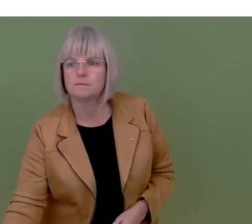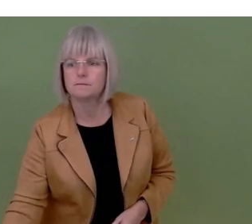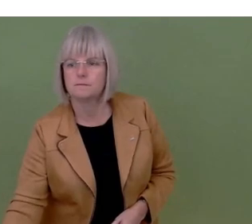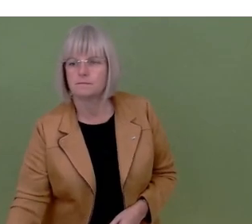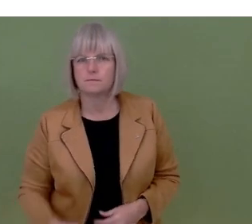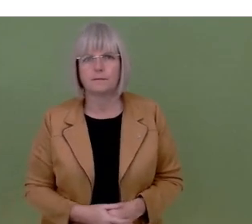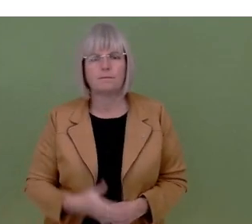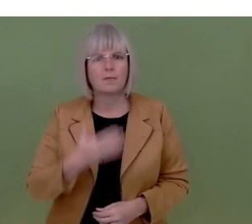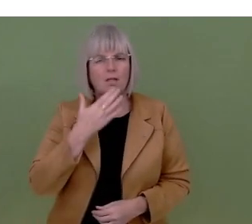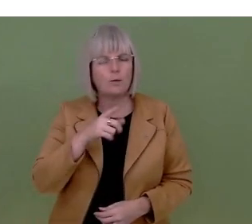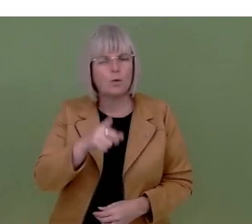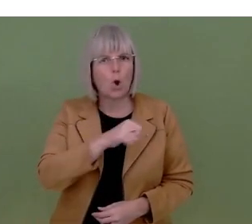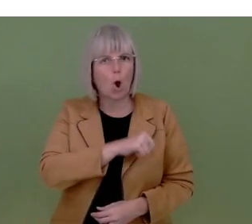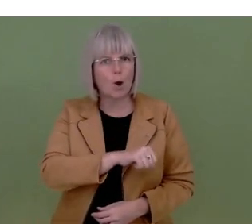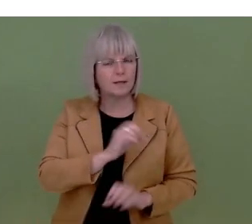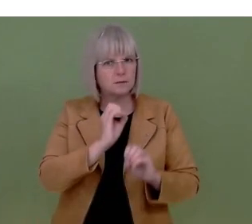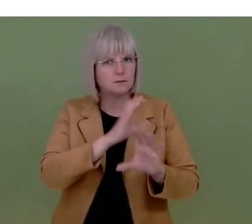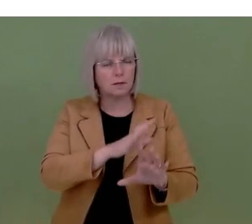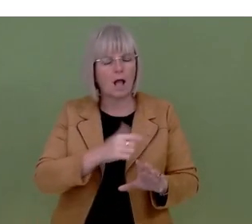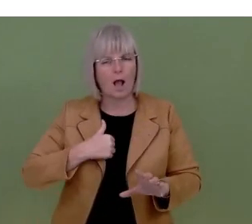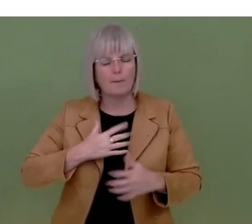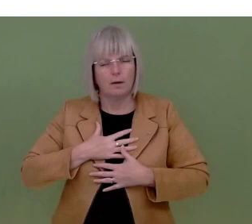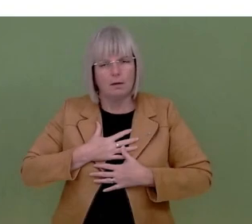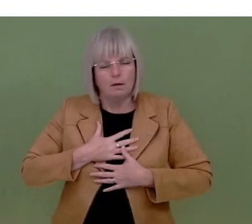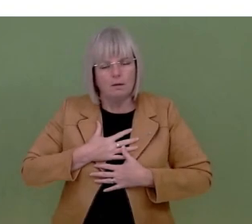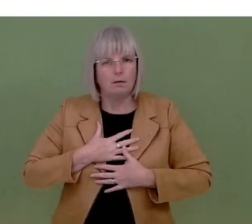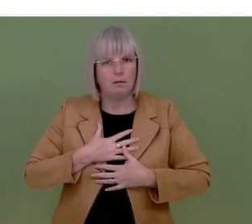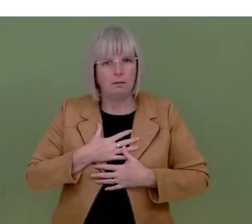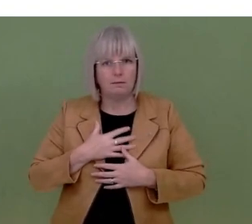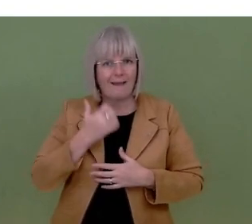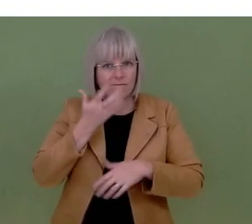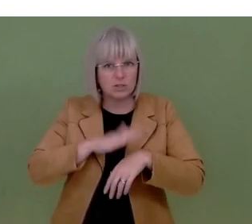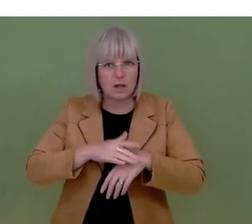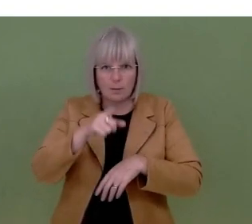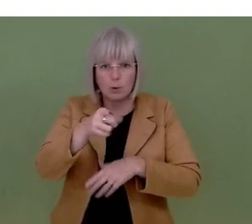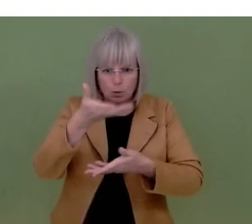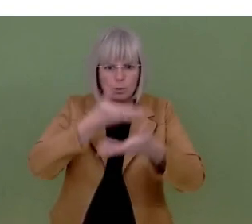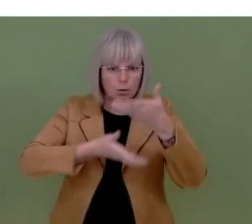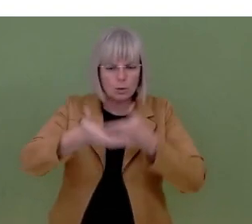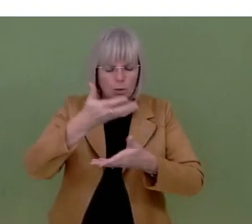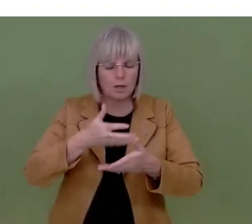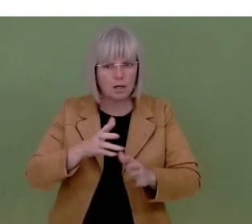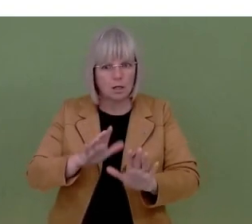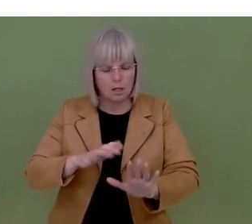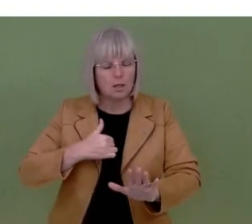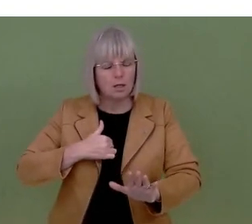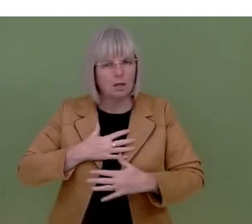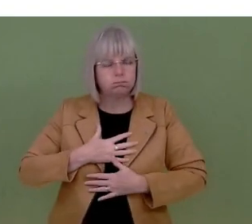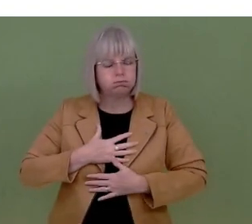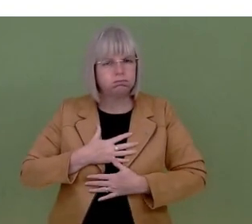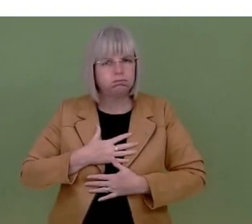hear Ali, you describe that experience, I feel quite moved that actually